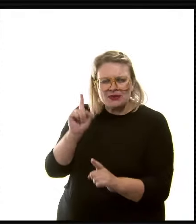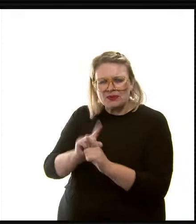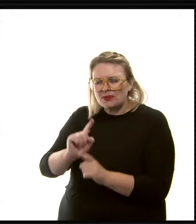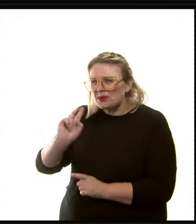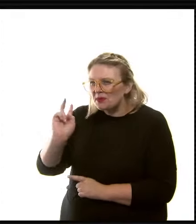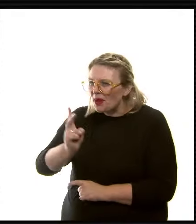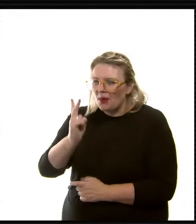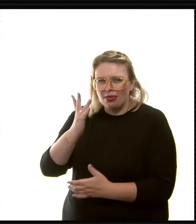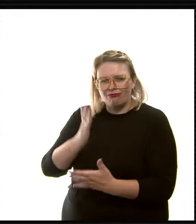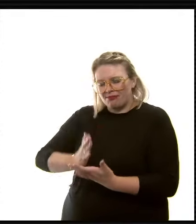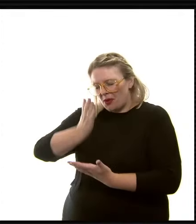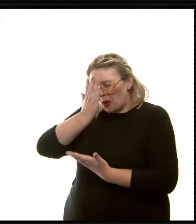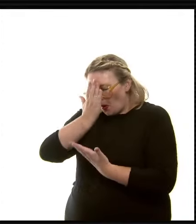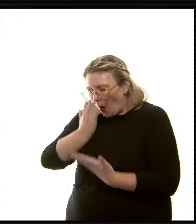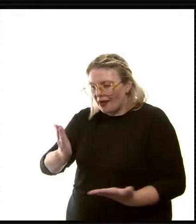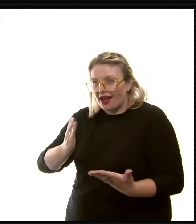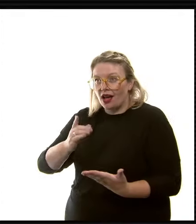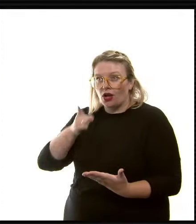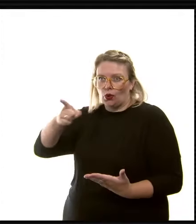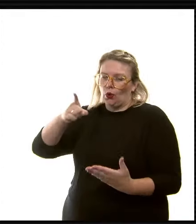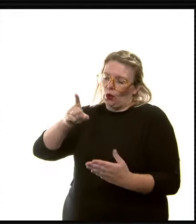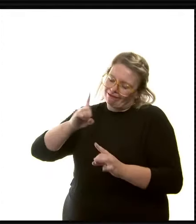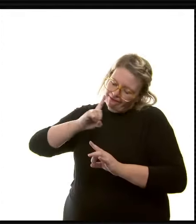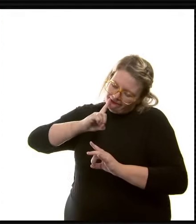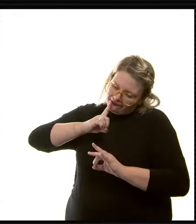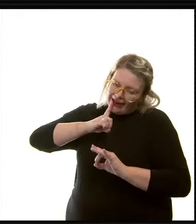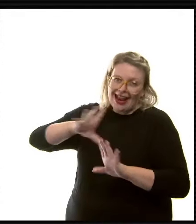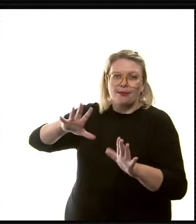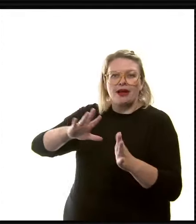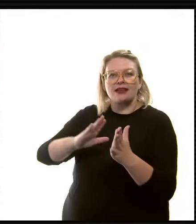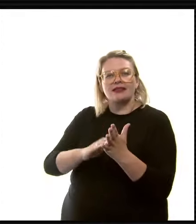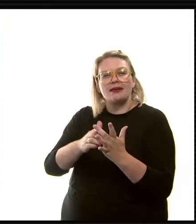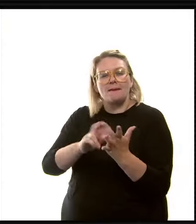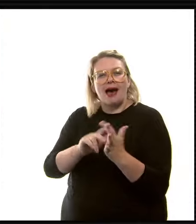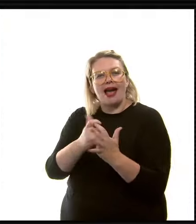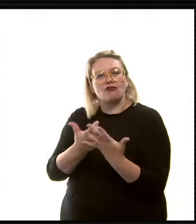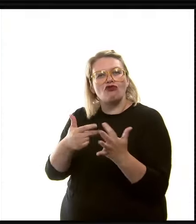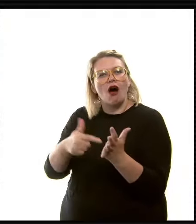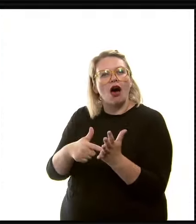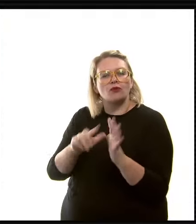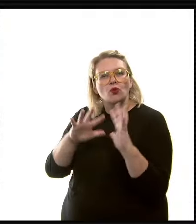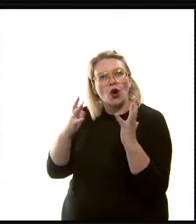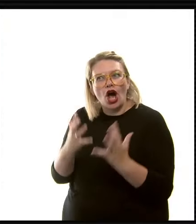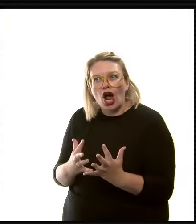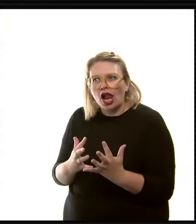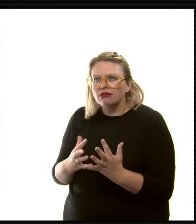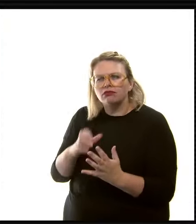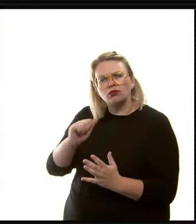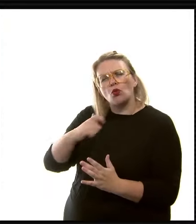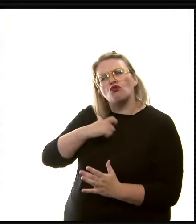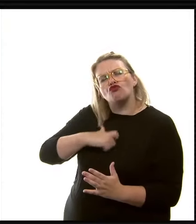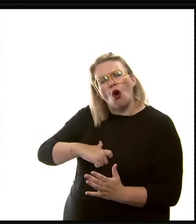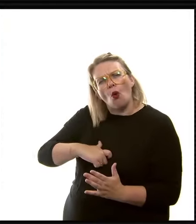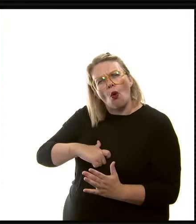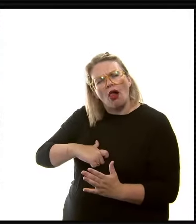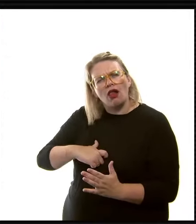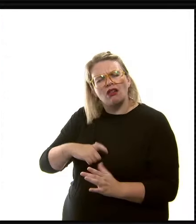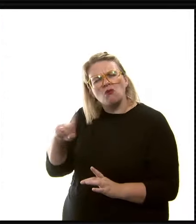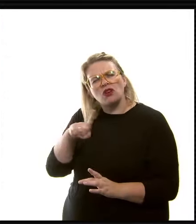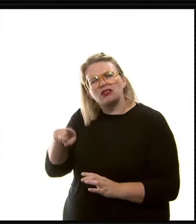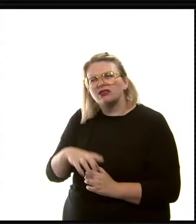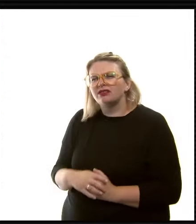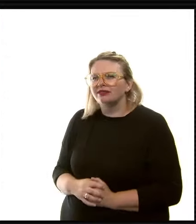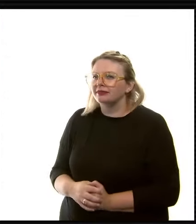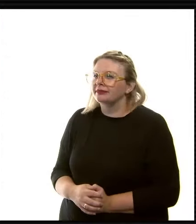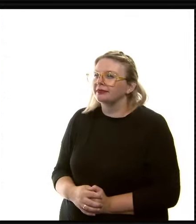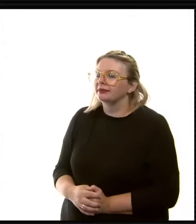Agnes. You are a superstar in the Minecraft world. Can you tell us a little bit about your role at Mojang Studios? Okay, yeah. So my role is